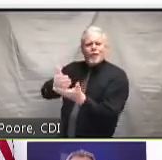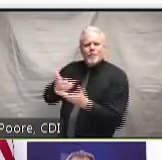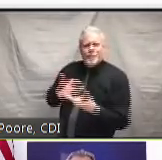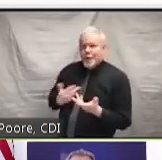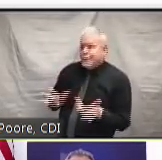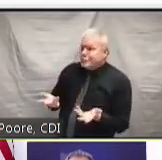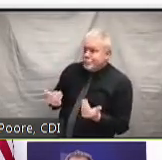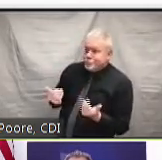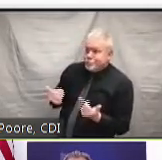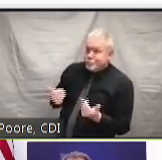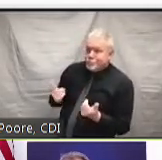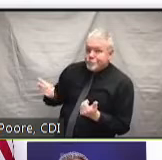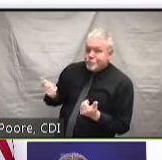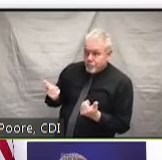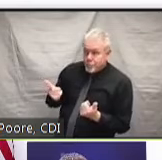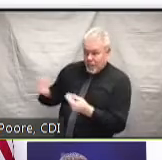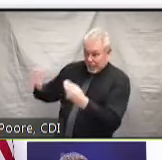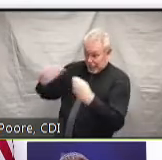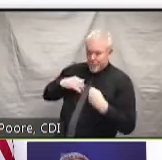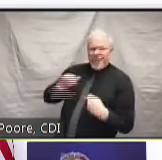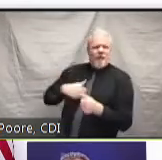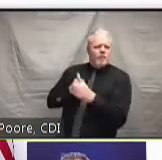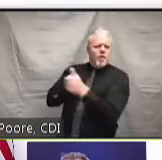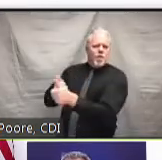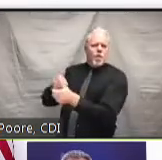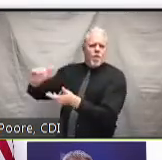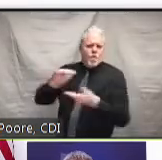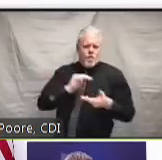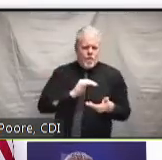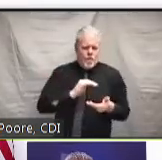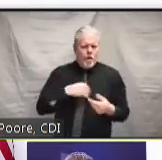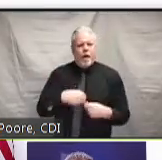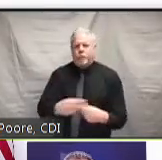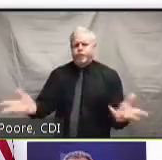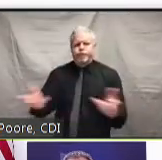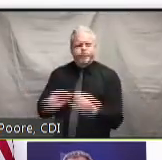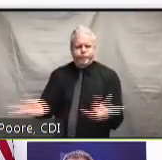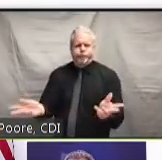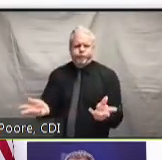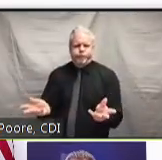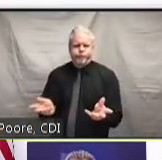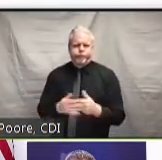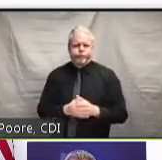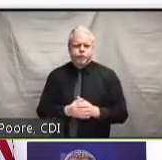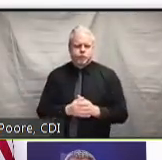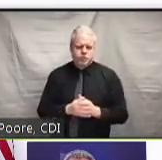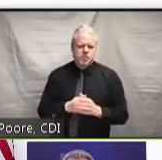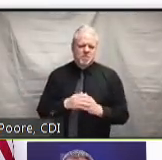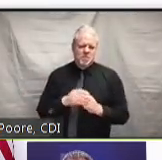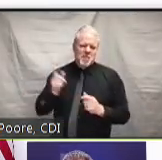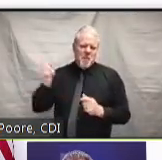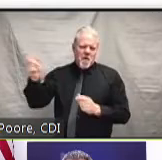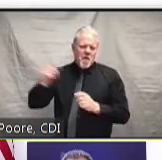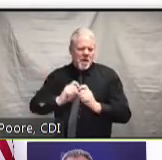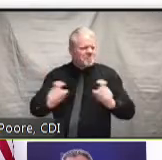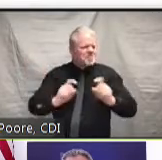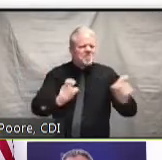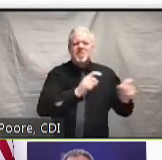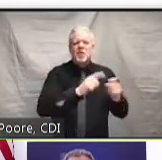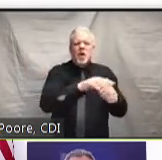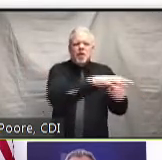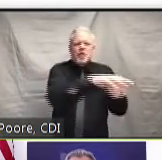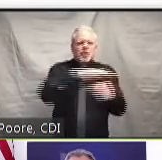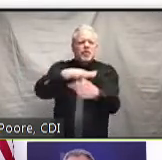into the regions through the distribution network. Monroe County receives a weekly allocation through the health department, as